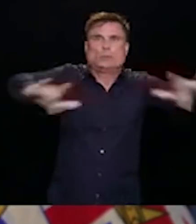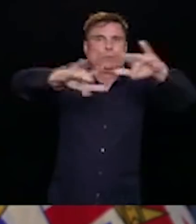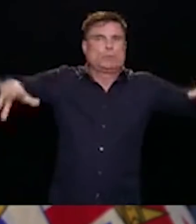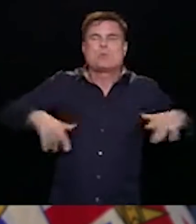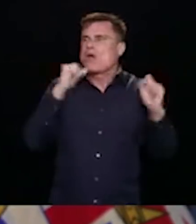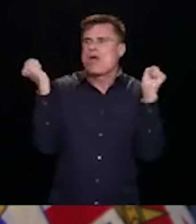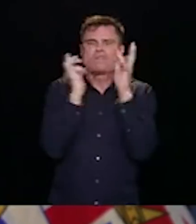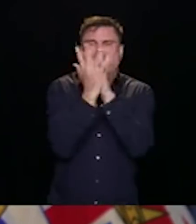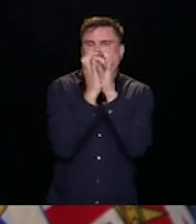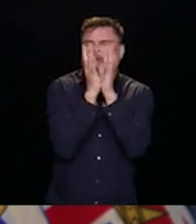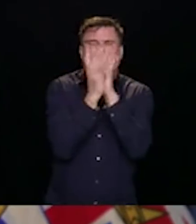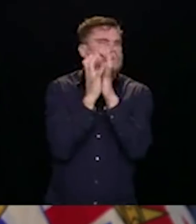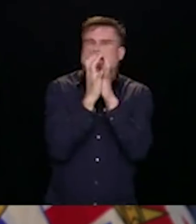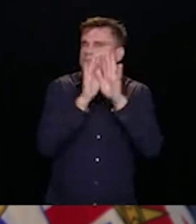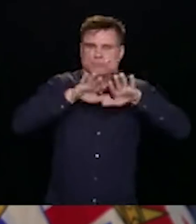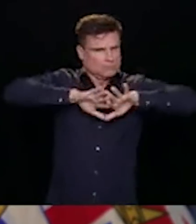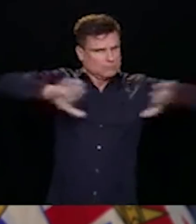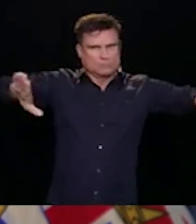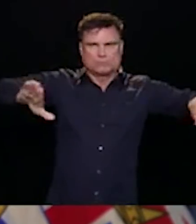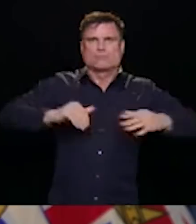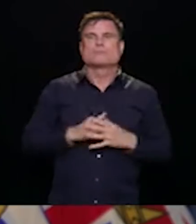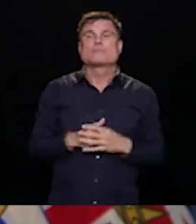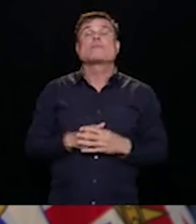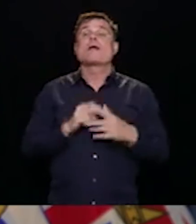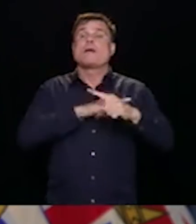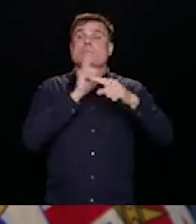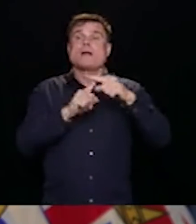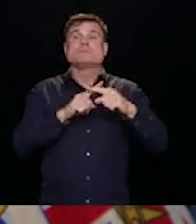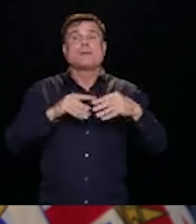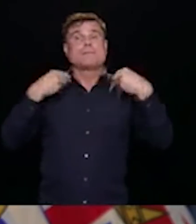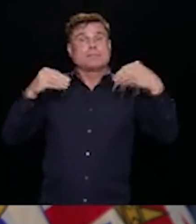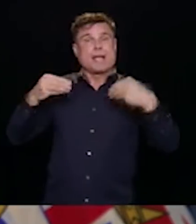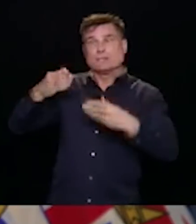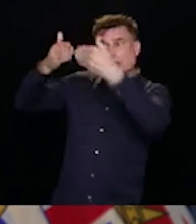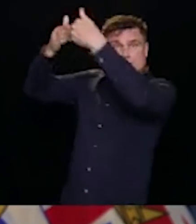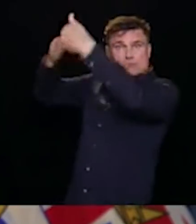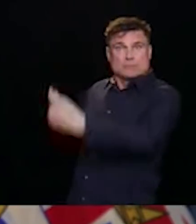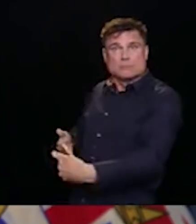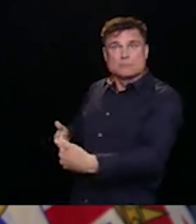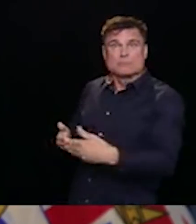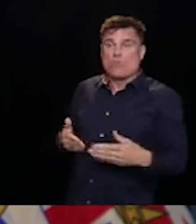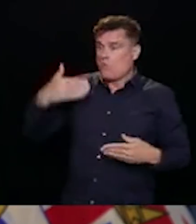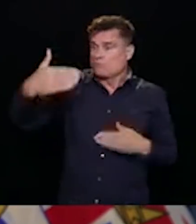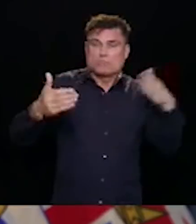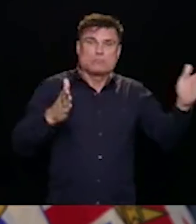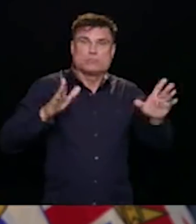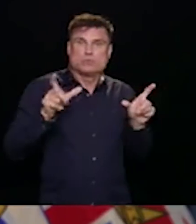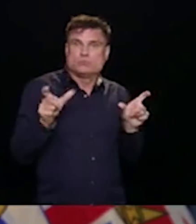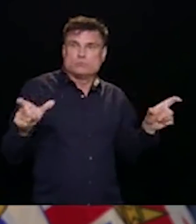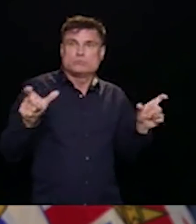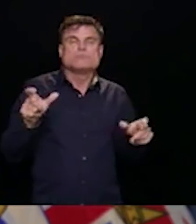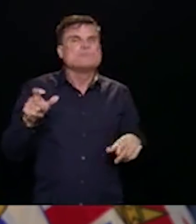connections, we can manage those quickly and efficiently. Barriers like the plexiglass that we're seeing in many